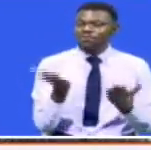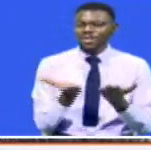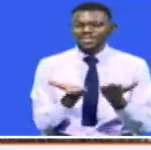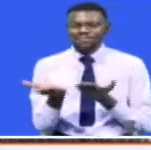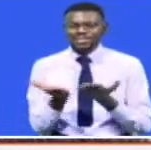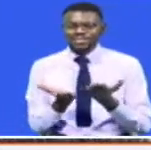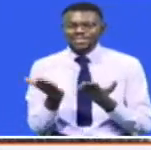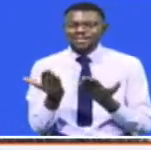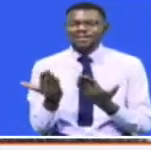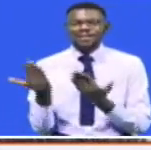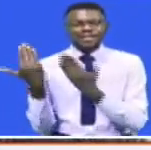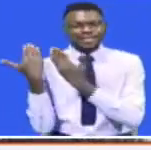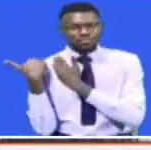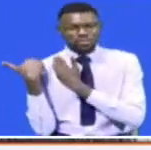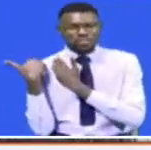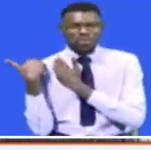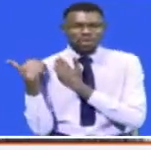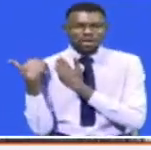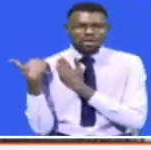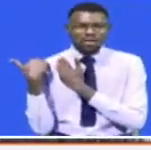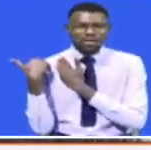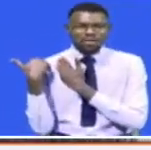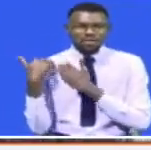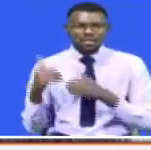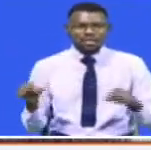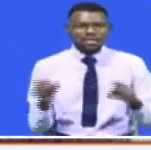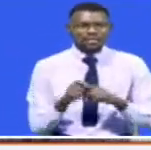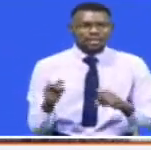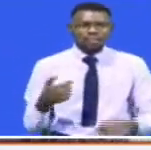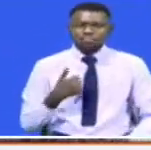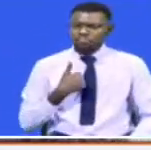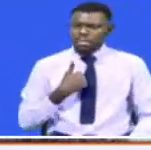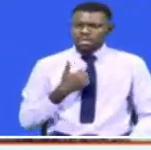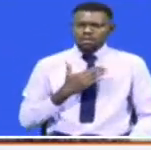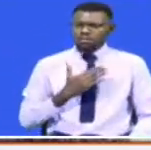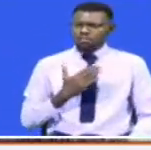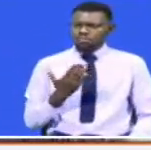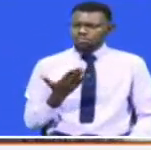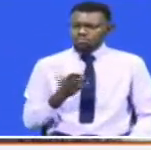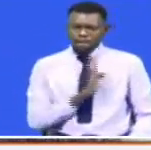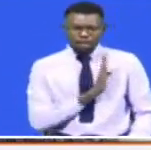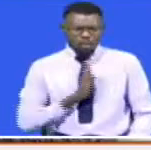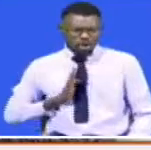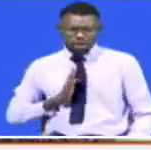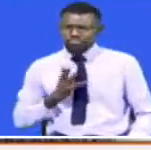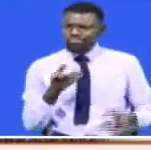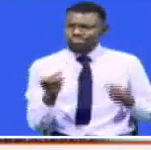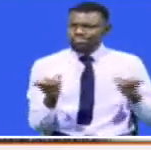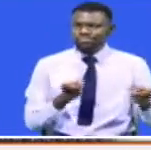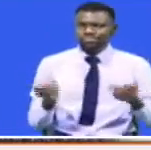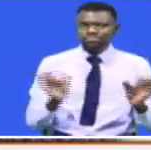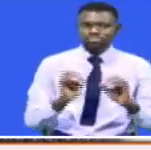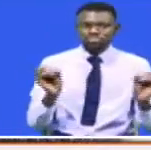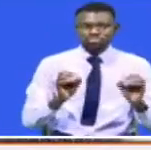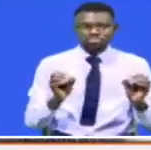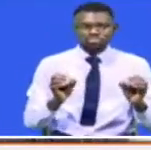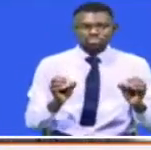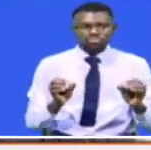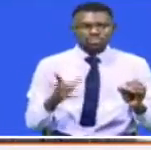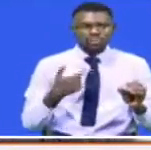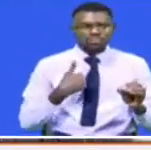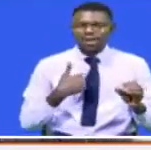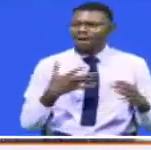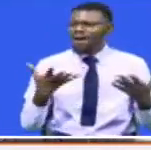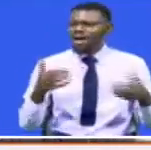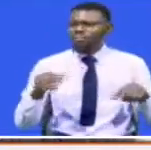PS2. And again, it was not under my regulatory, the board. So everything was on the other side. I had no